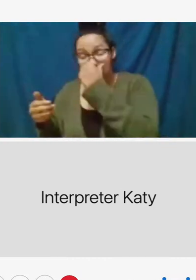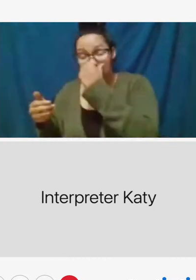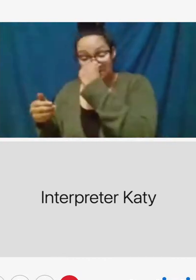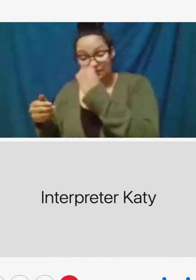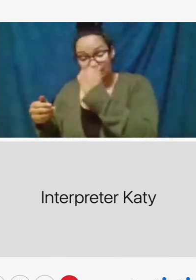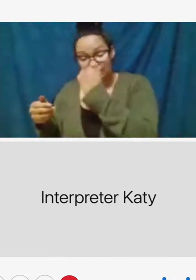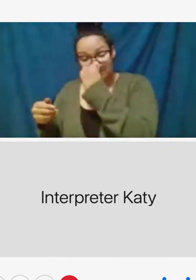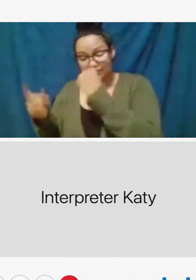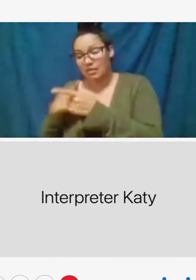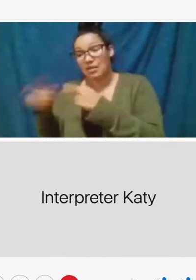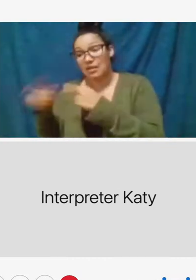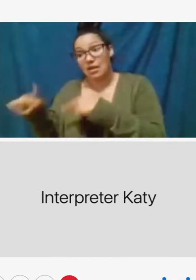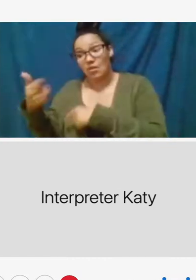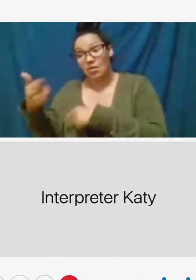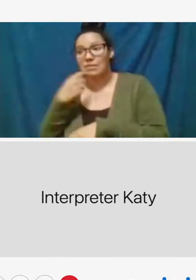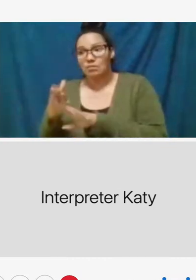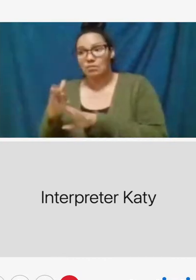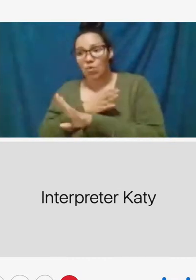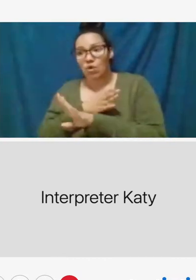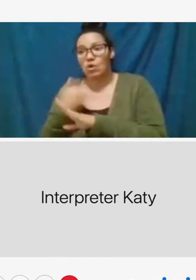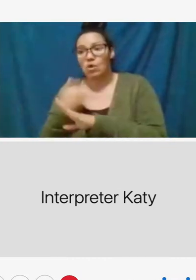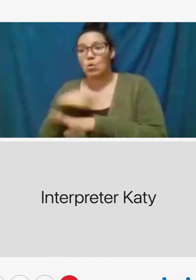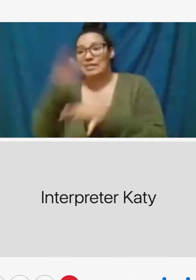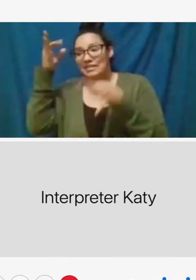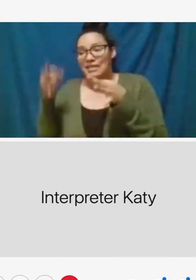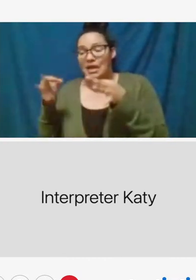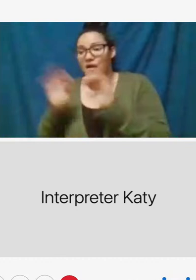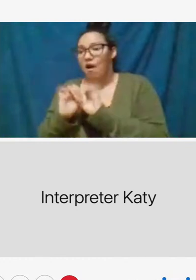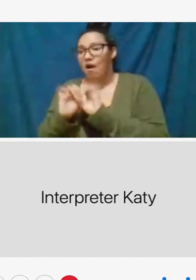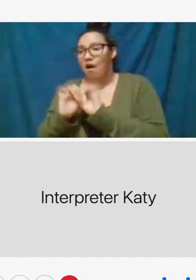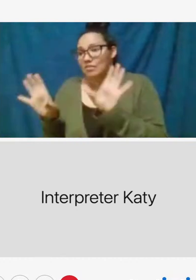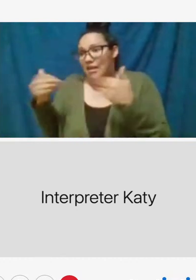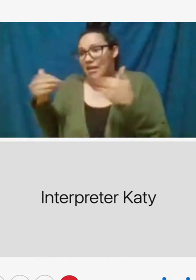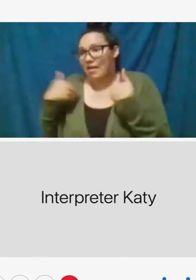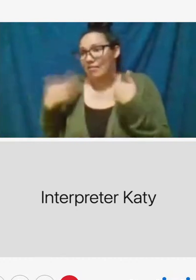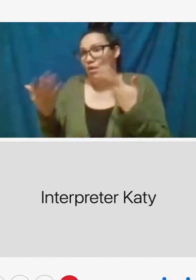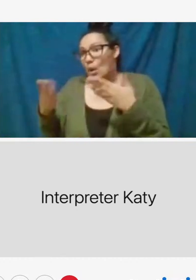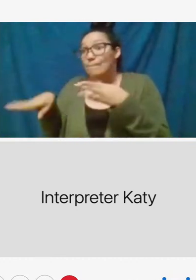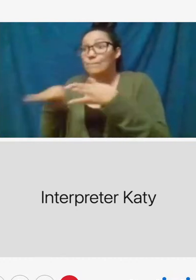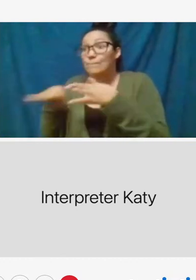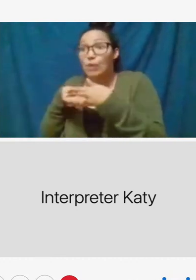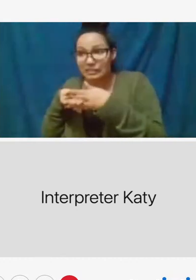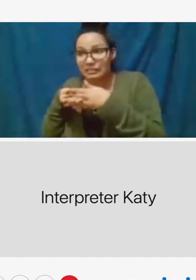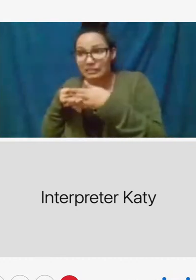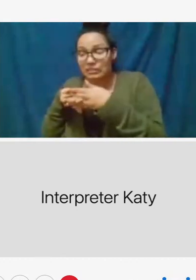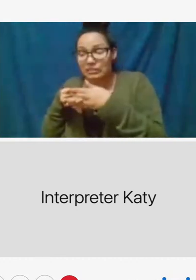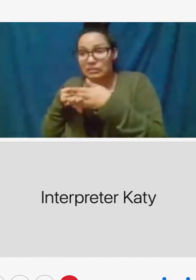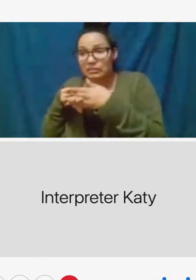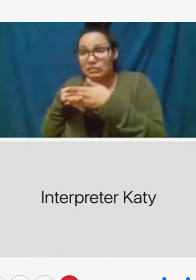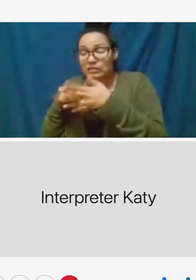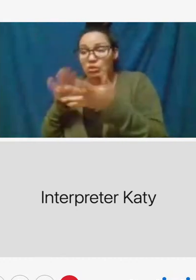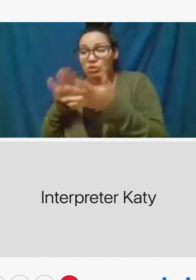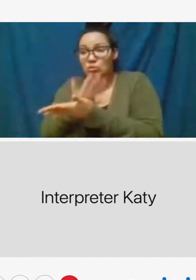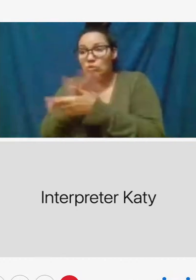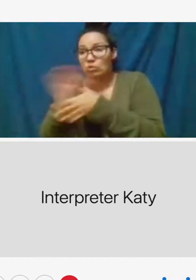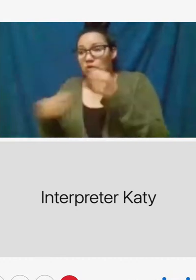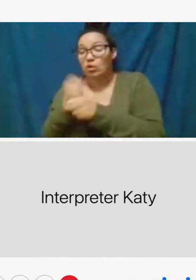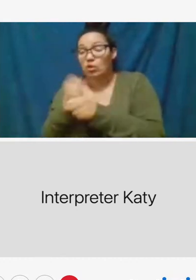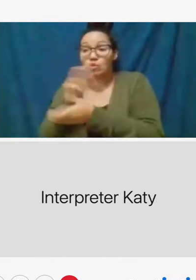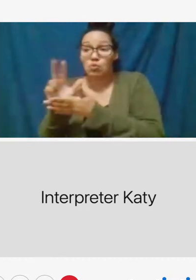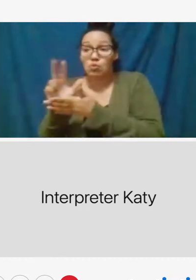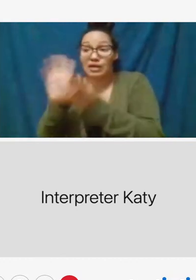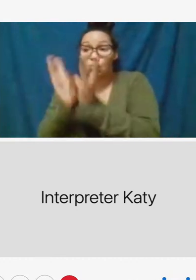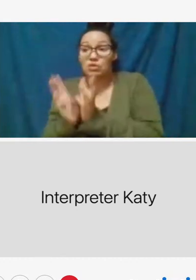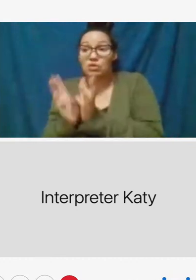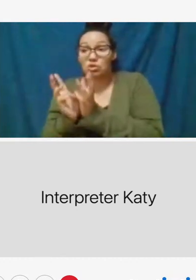is when we decide to obviously have you know our breaks in the school year a three-week break in the winter as opposed to a twoe Break